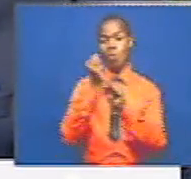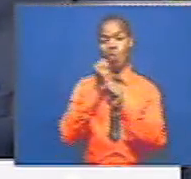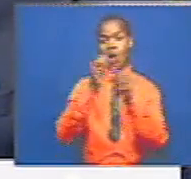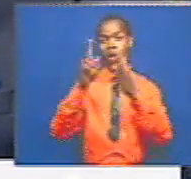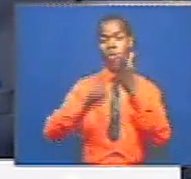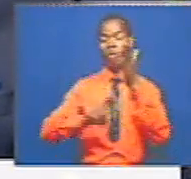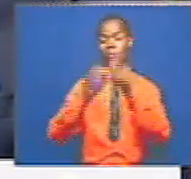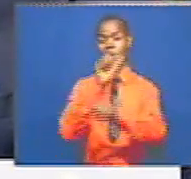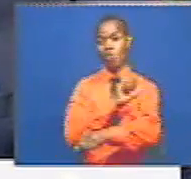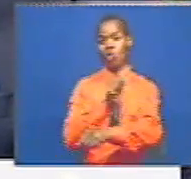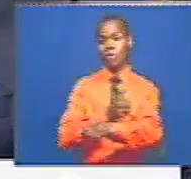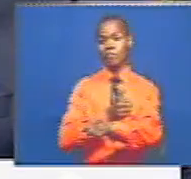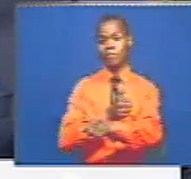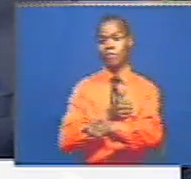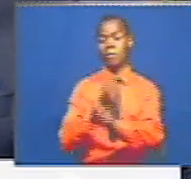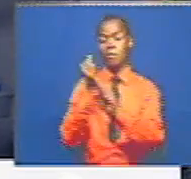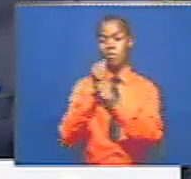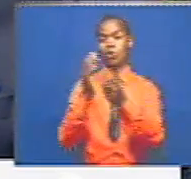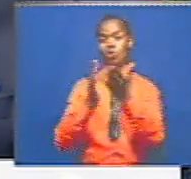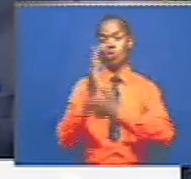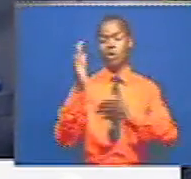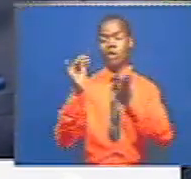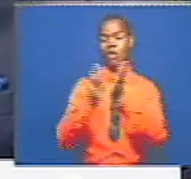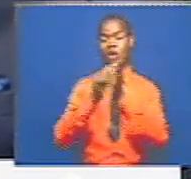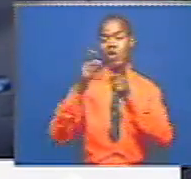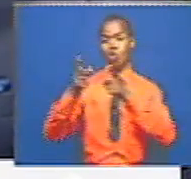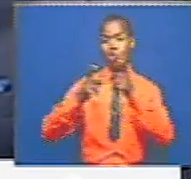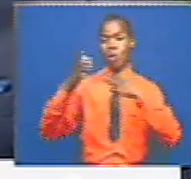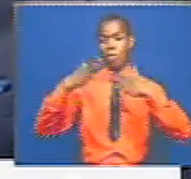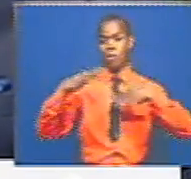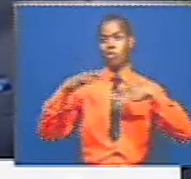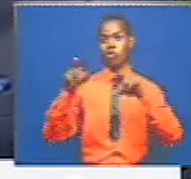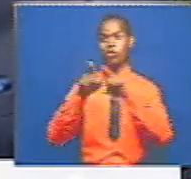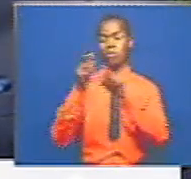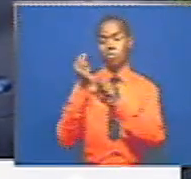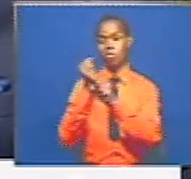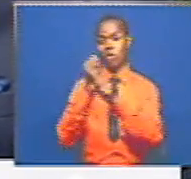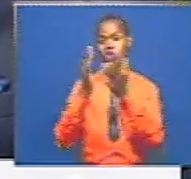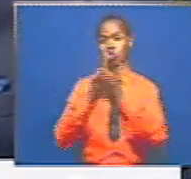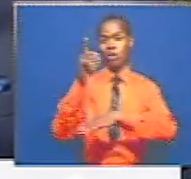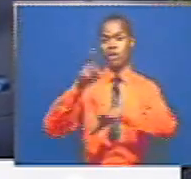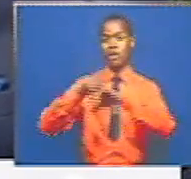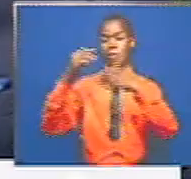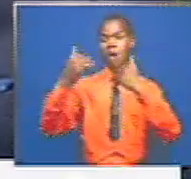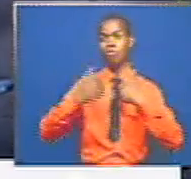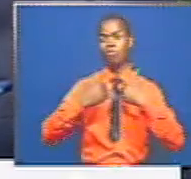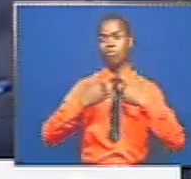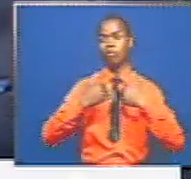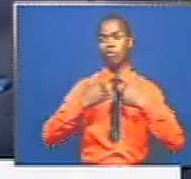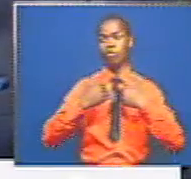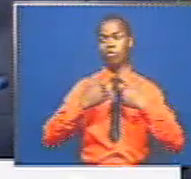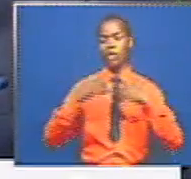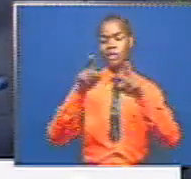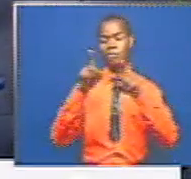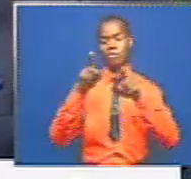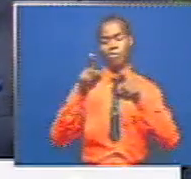make sure that we regulate those people, and we make sure that they have their time to get water. We are not denying them. Mm-hmm. And they are also going